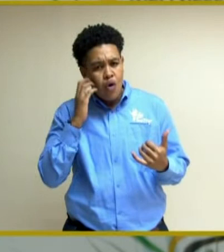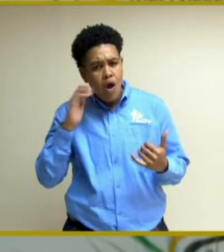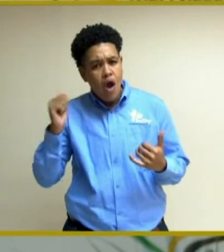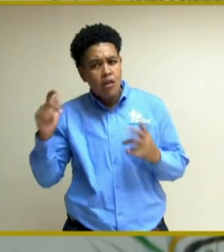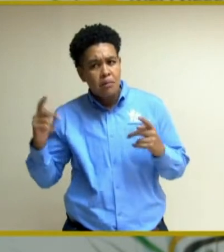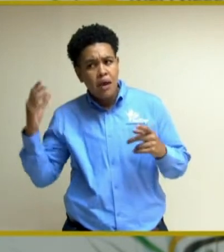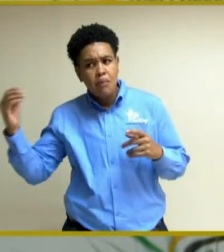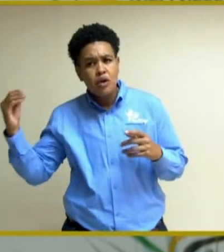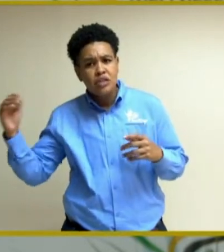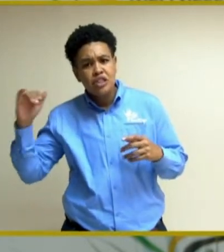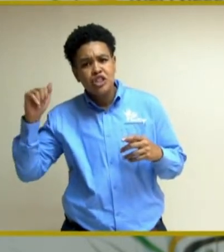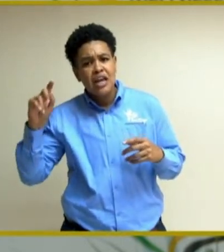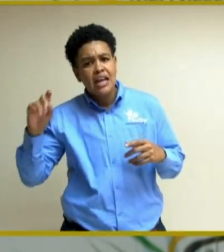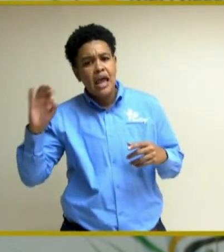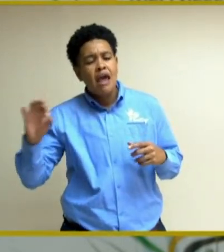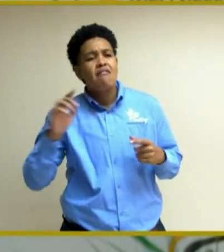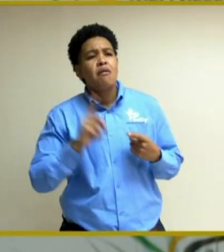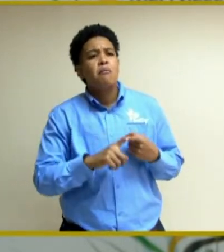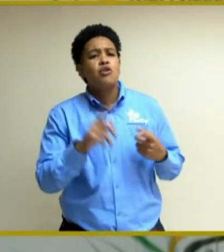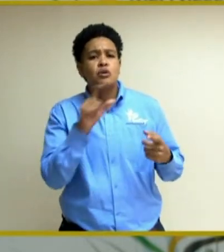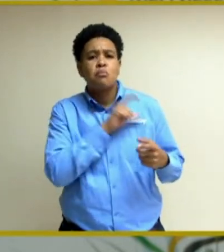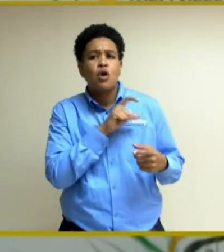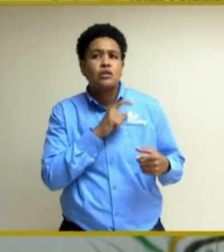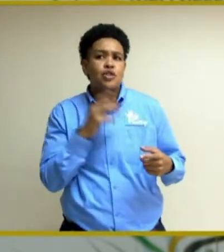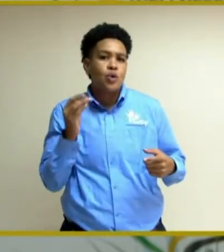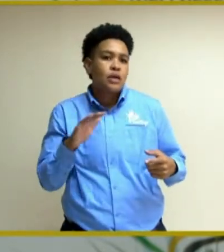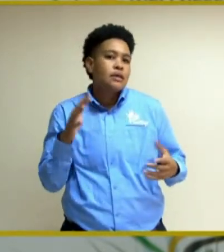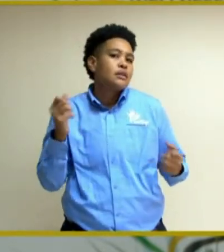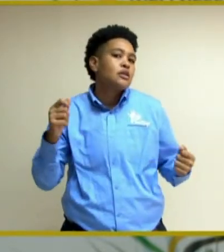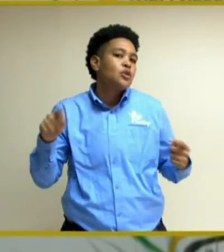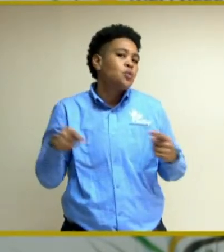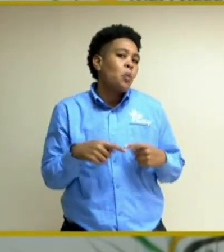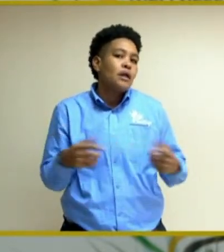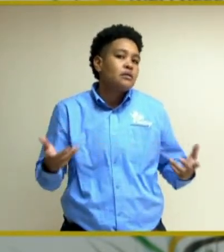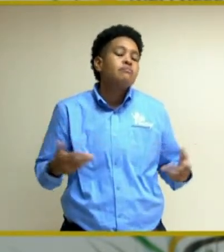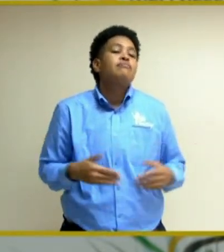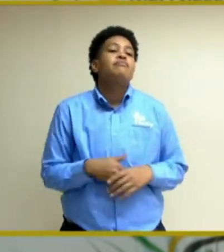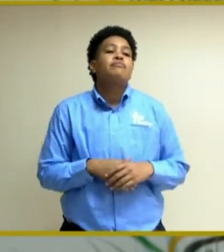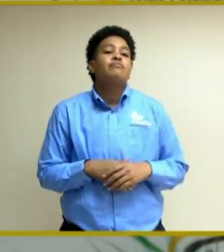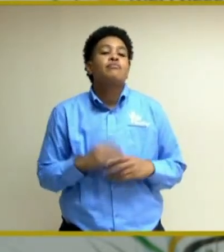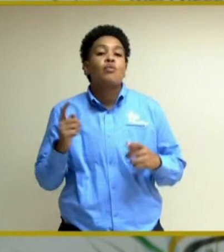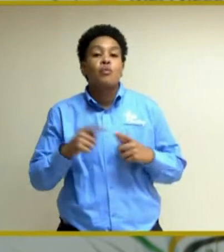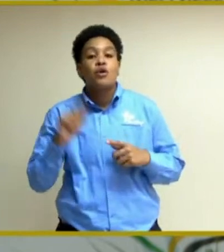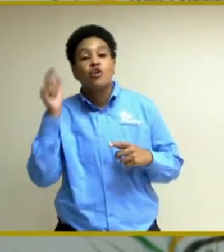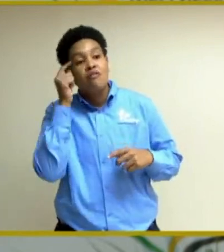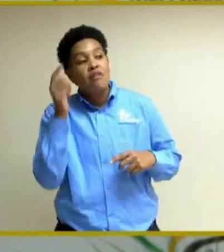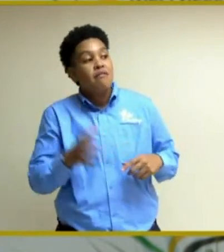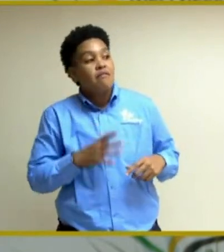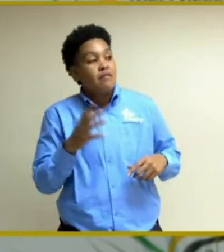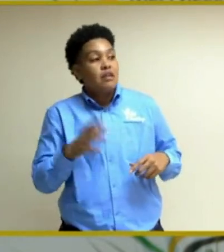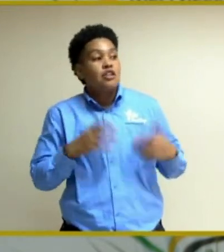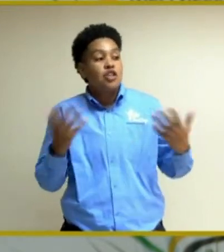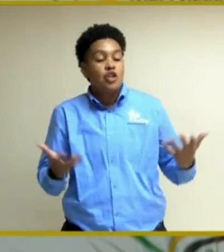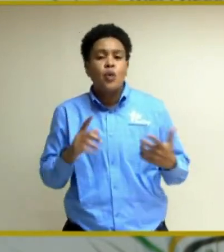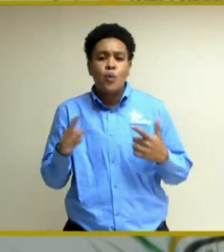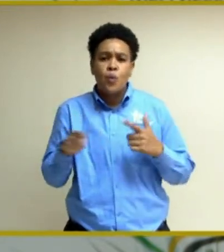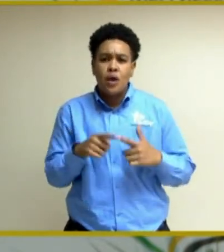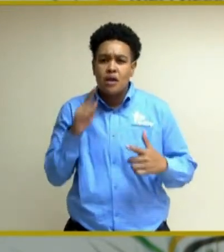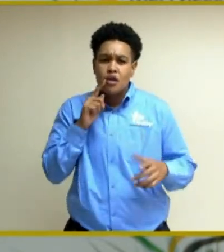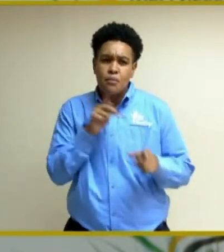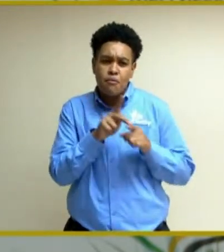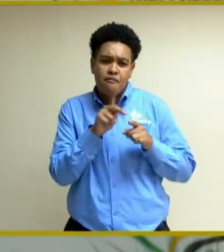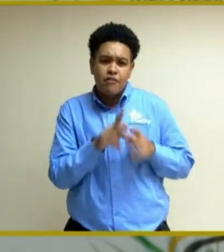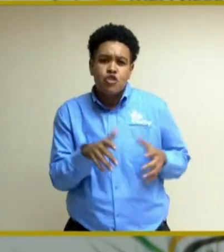persons outside of JDF and the police? When are government officials? When are the